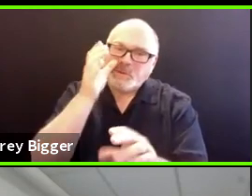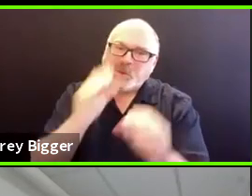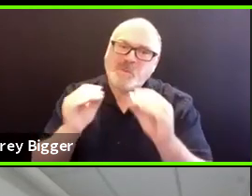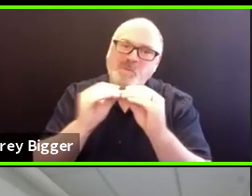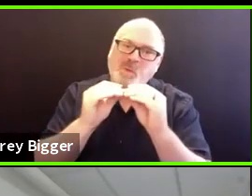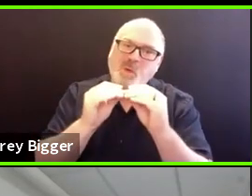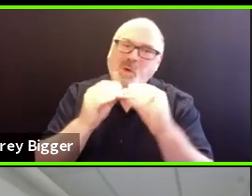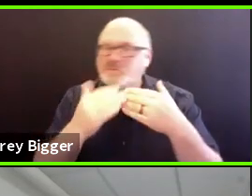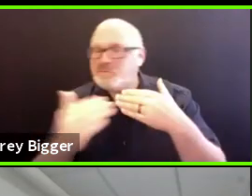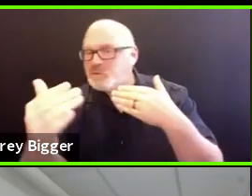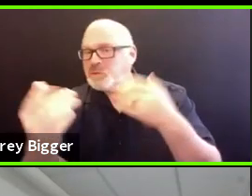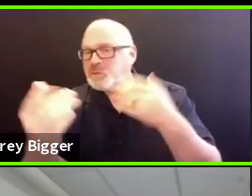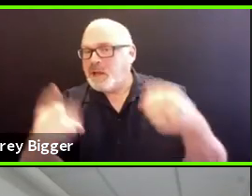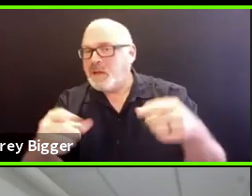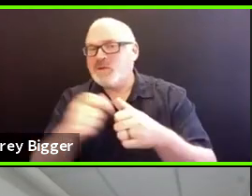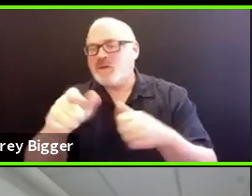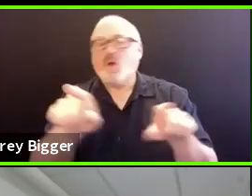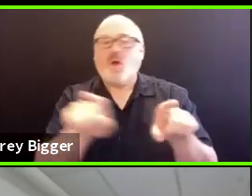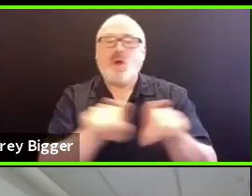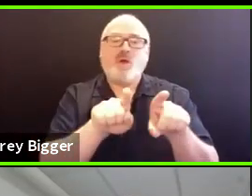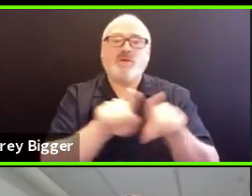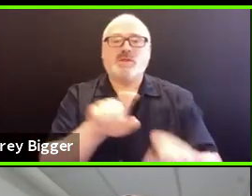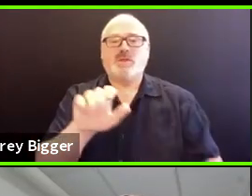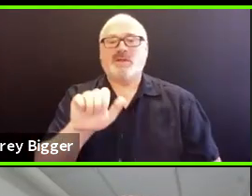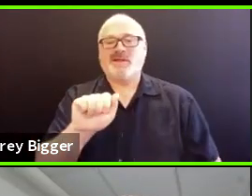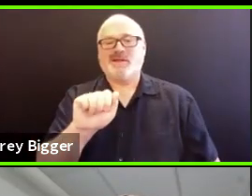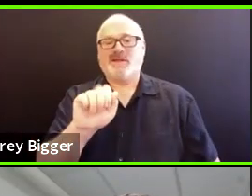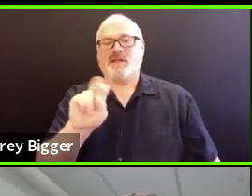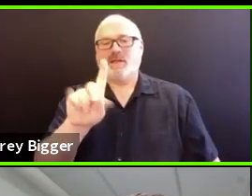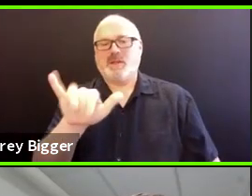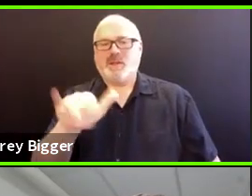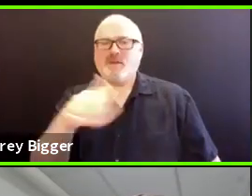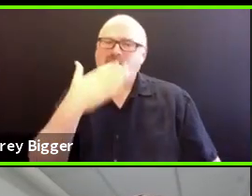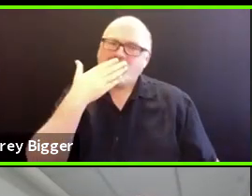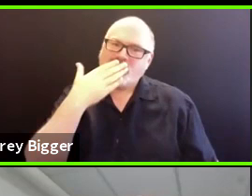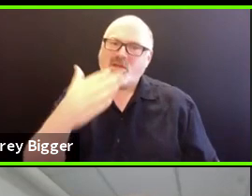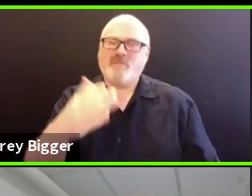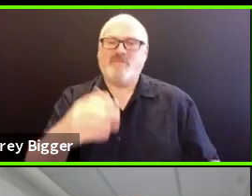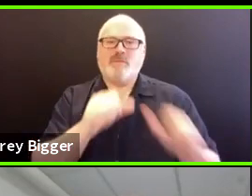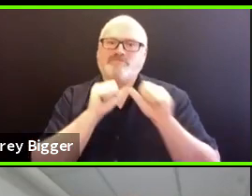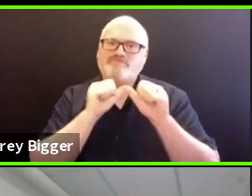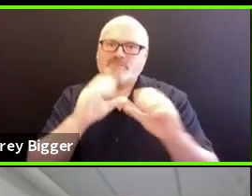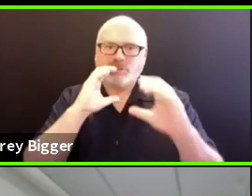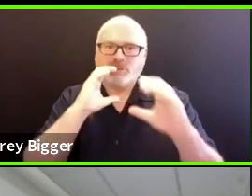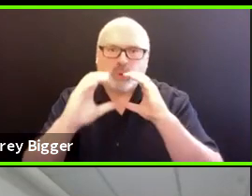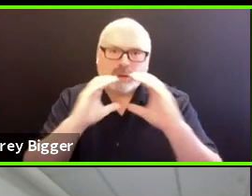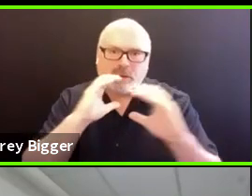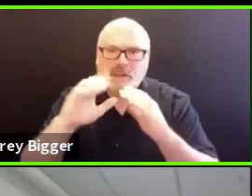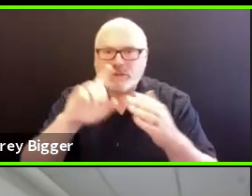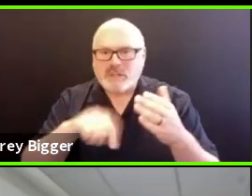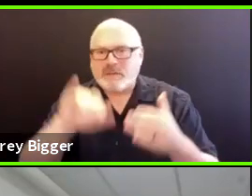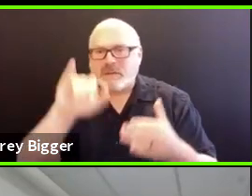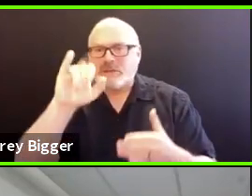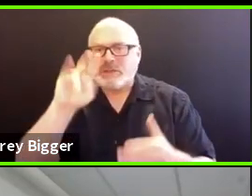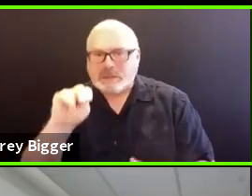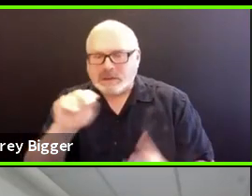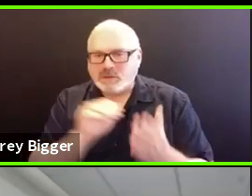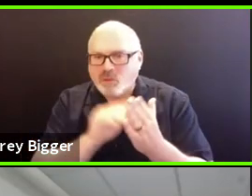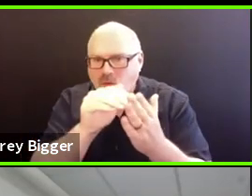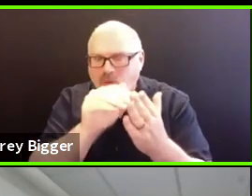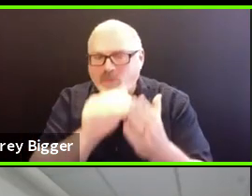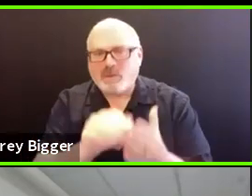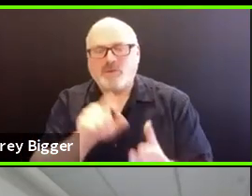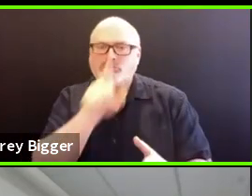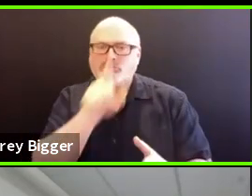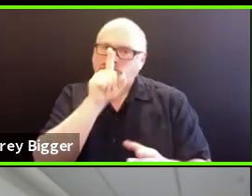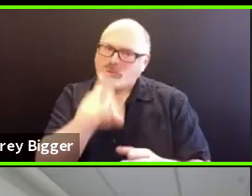from here. And Andy, thank you for the constant communication and the check-ins. I think you're really